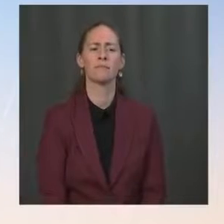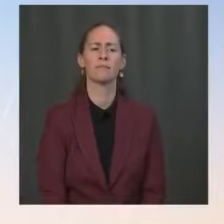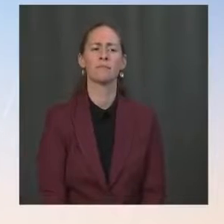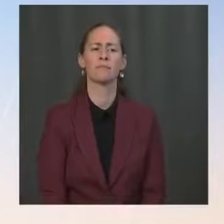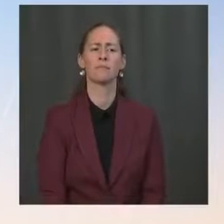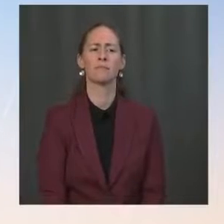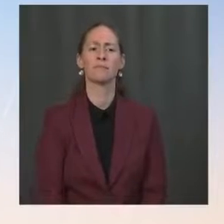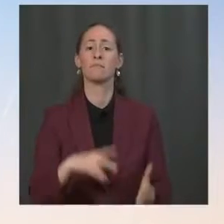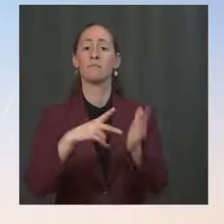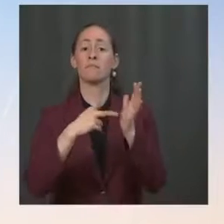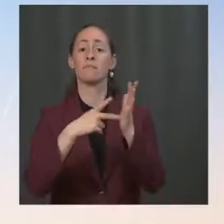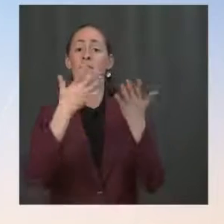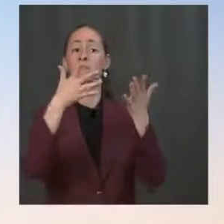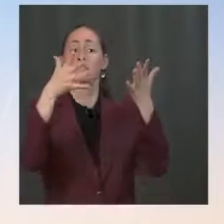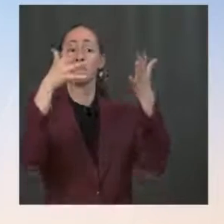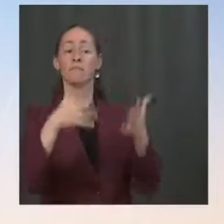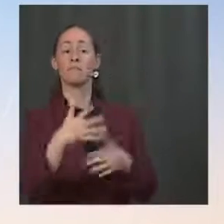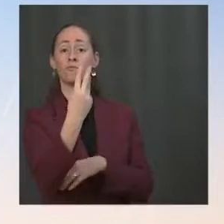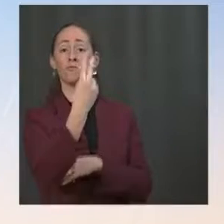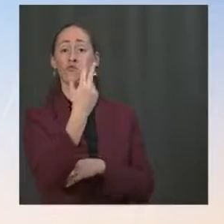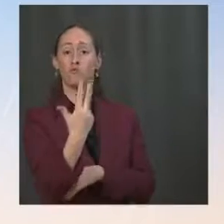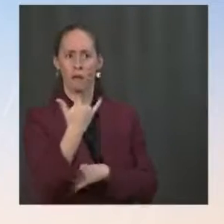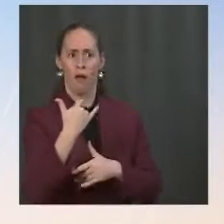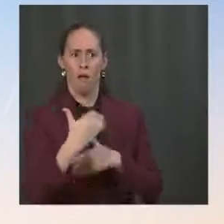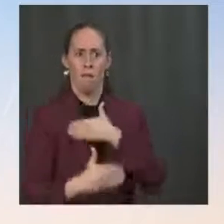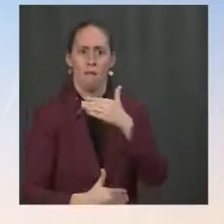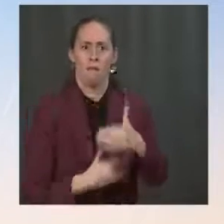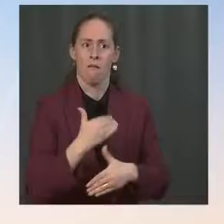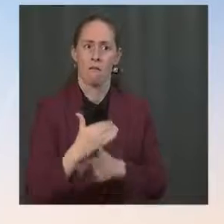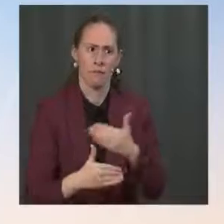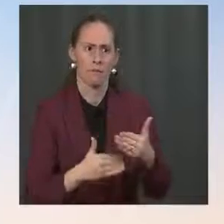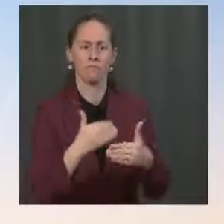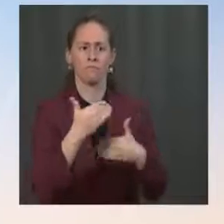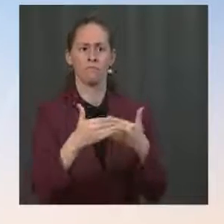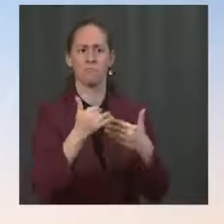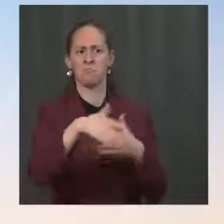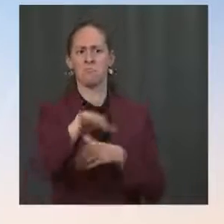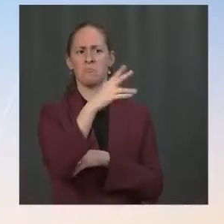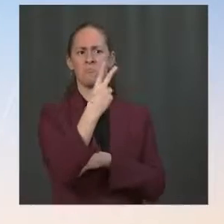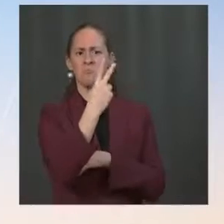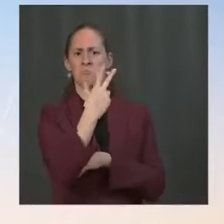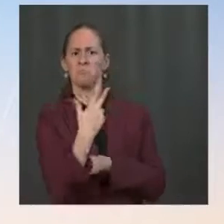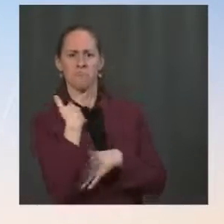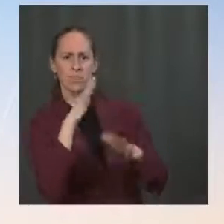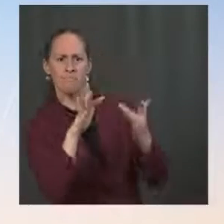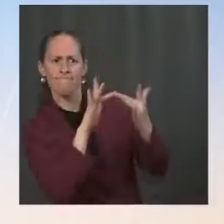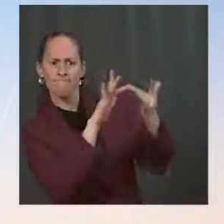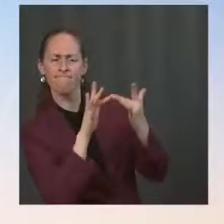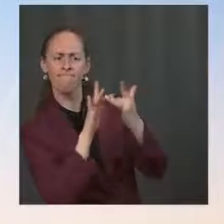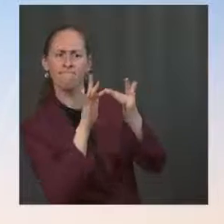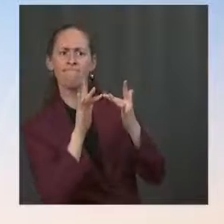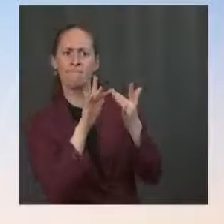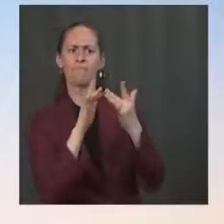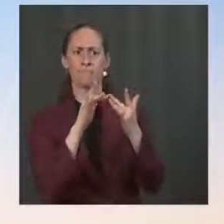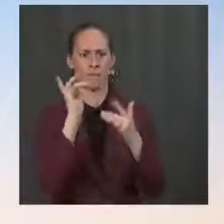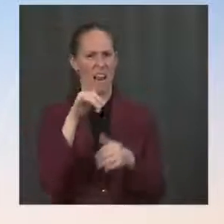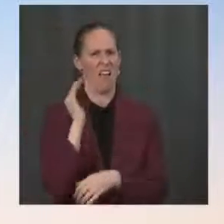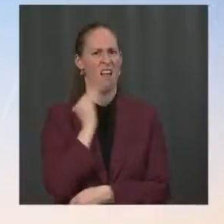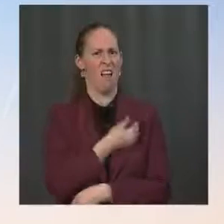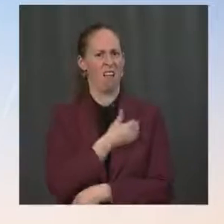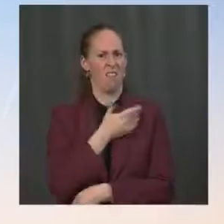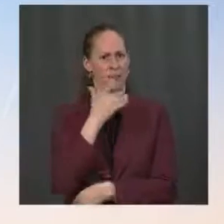to leave, and we are in touch with. That is what we are working through and what we are focused on every single day. And so just to be clear, you're saying that